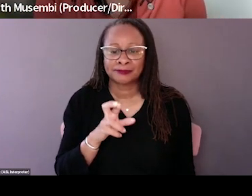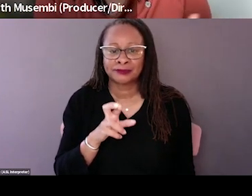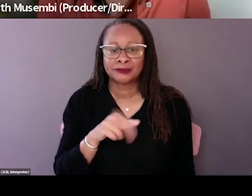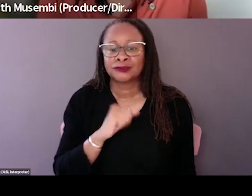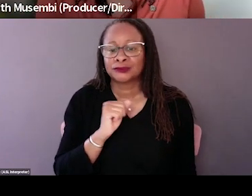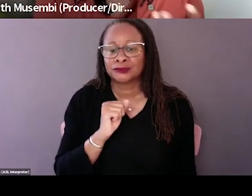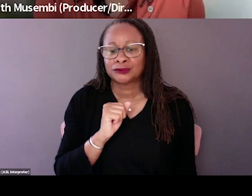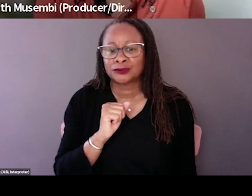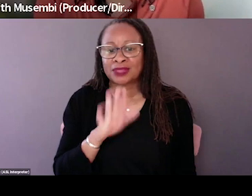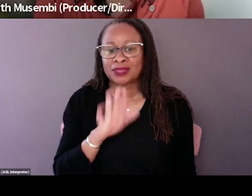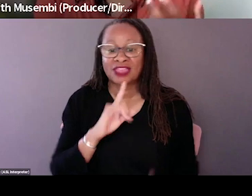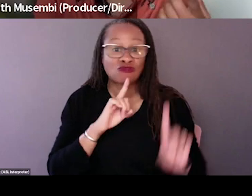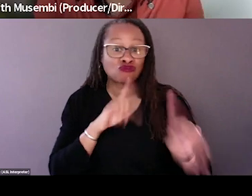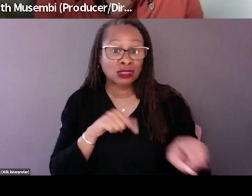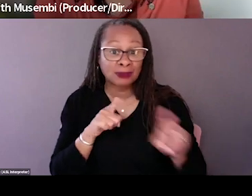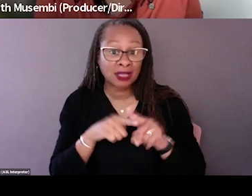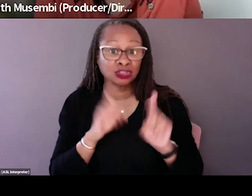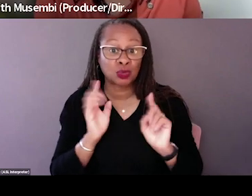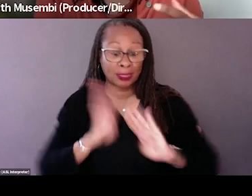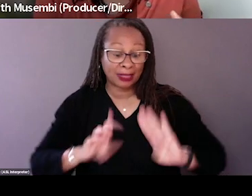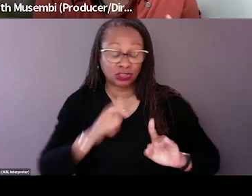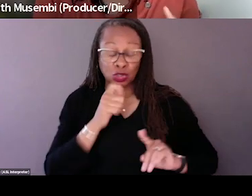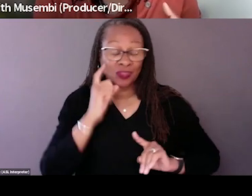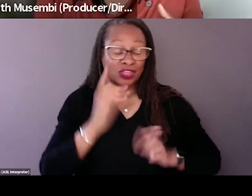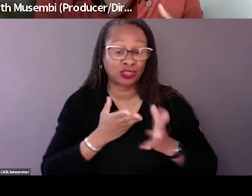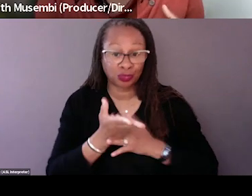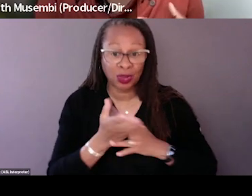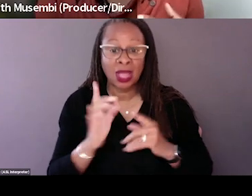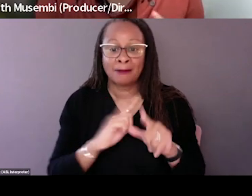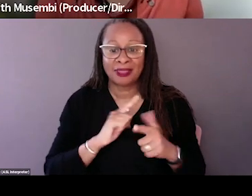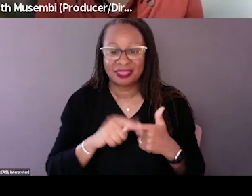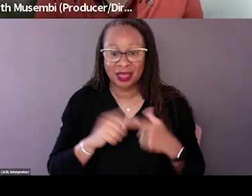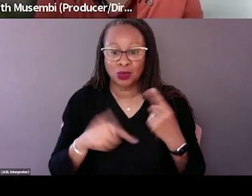they just respond to their biology. They don't think things through. But then when you